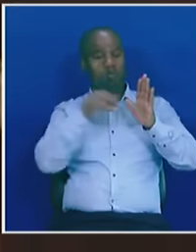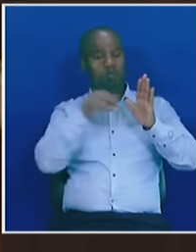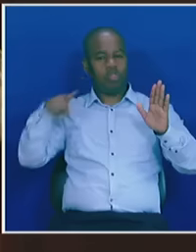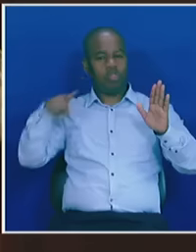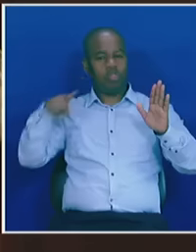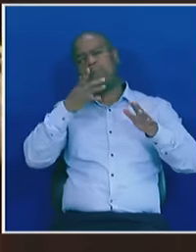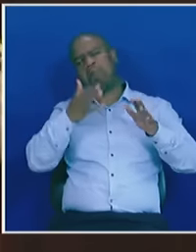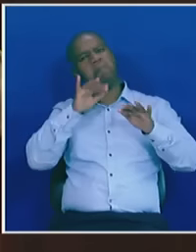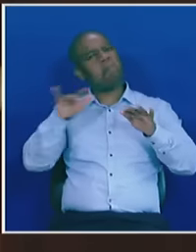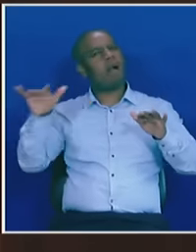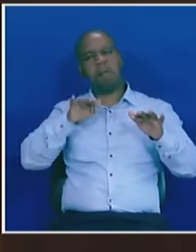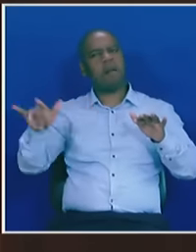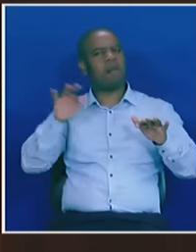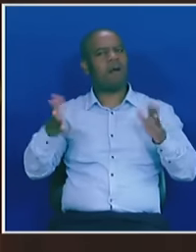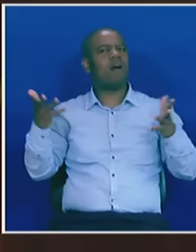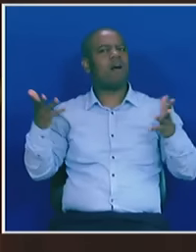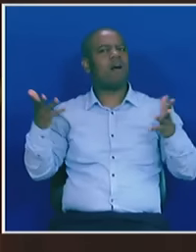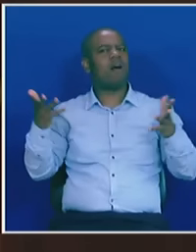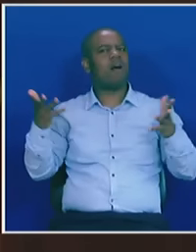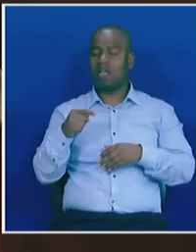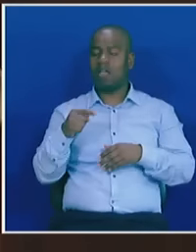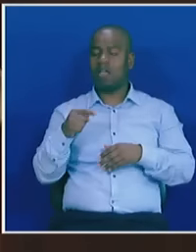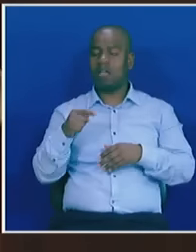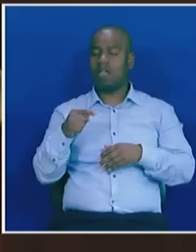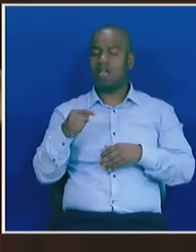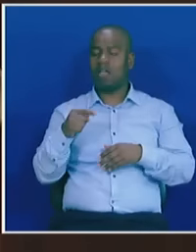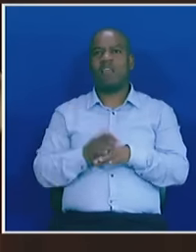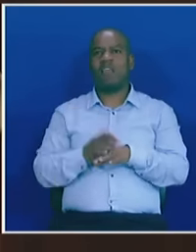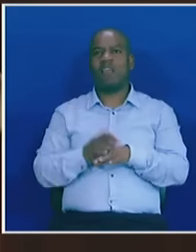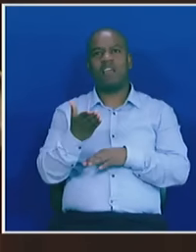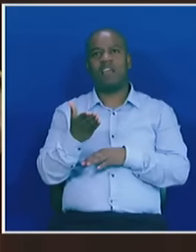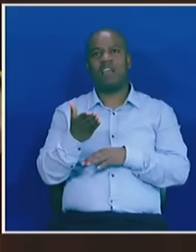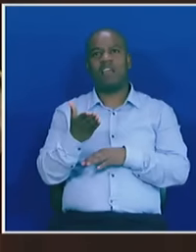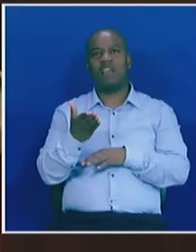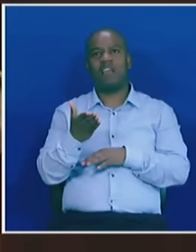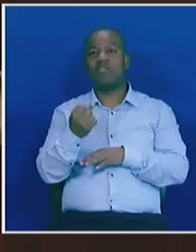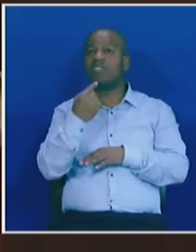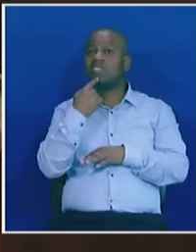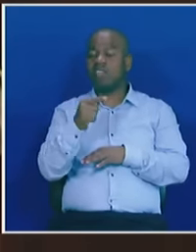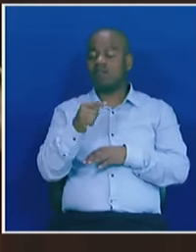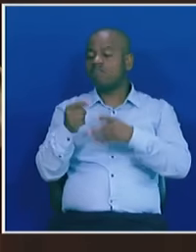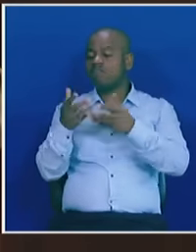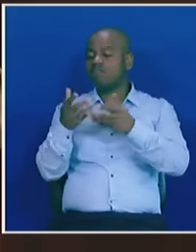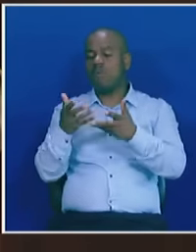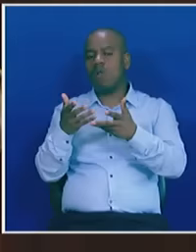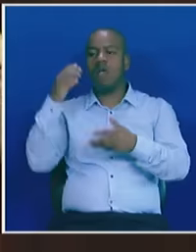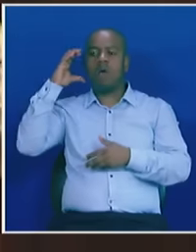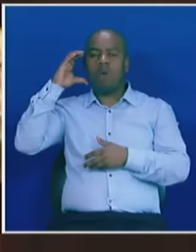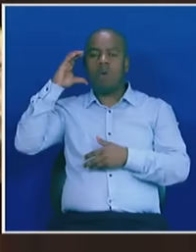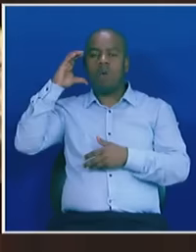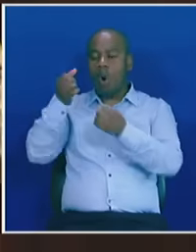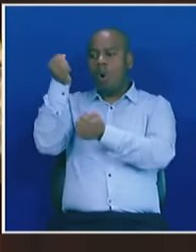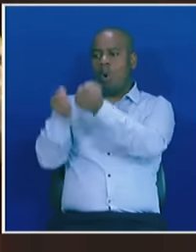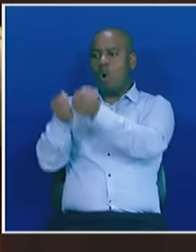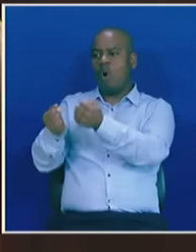blah, I must say that is a distortion of the outcome of the court. The